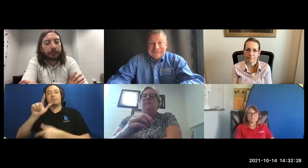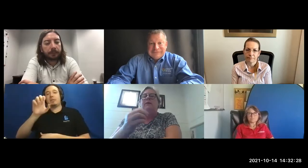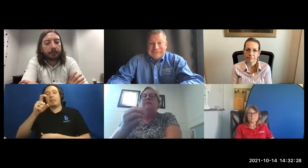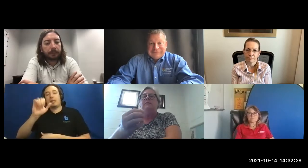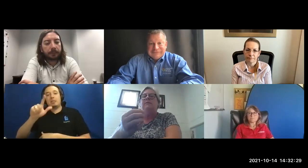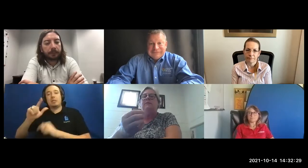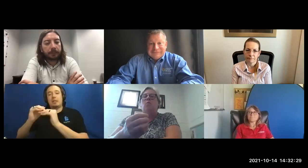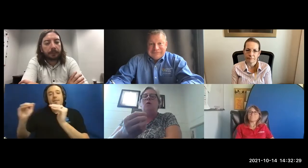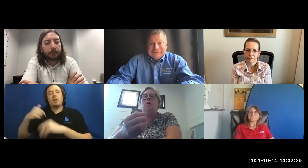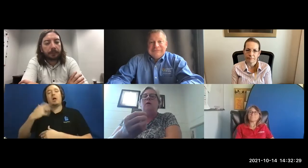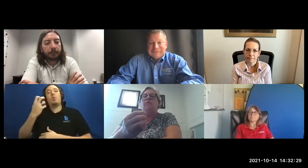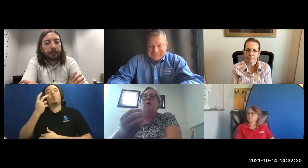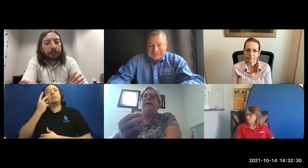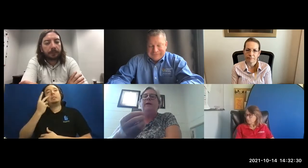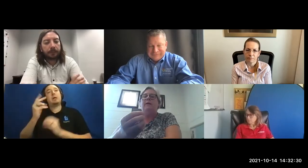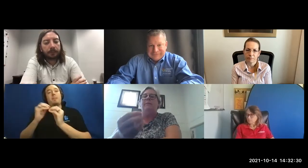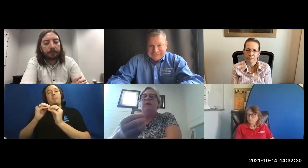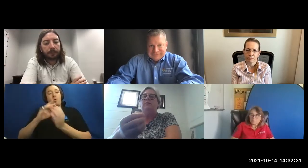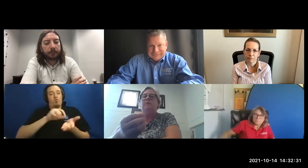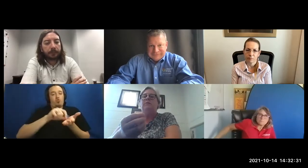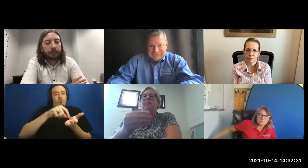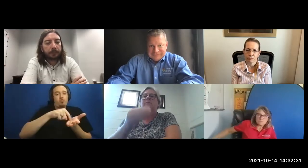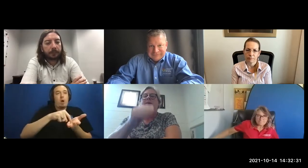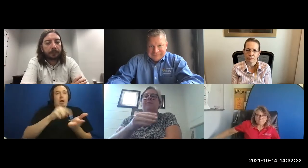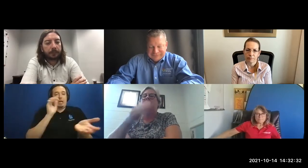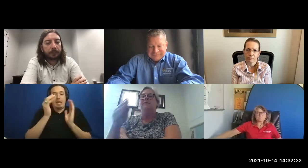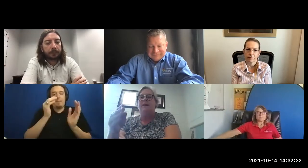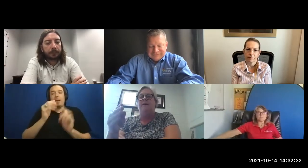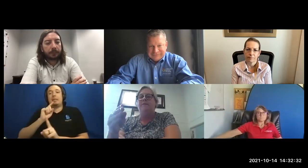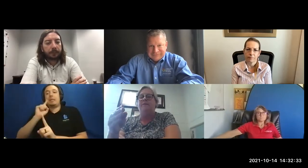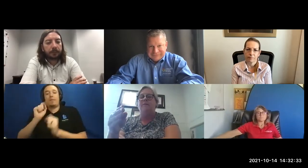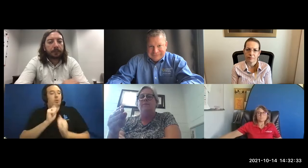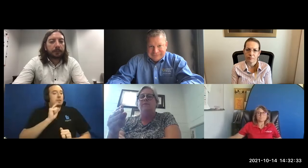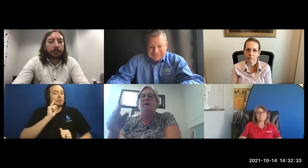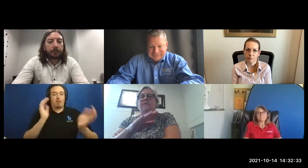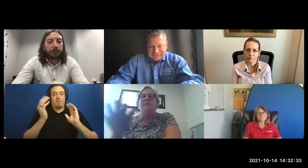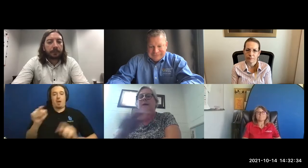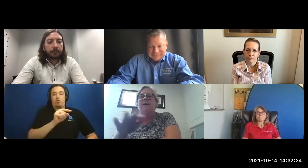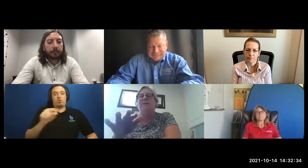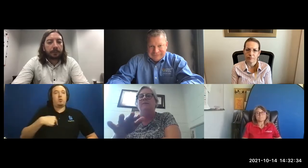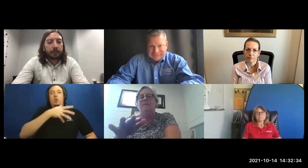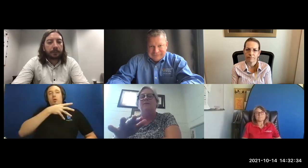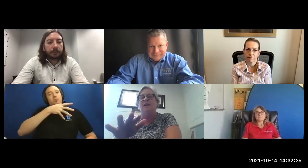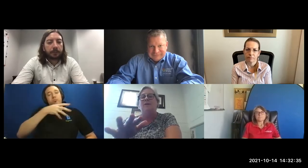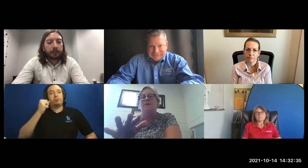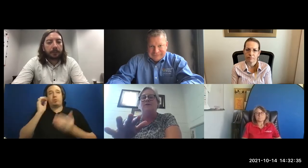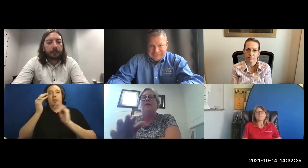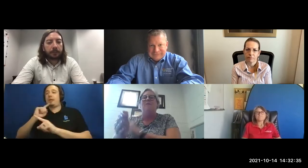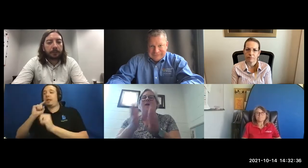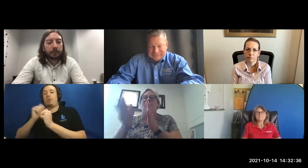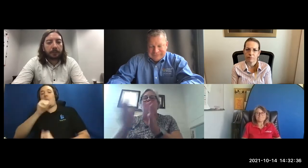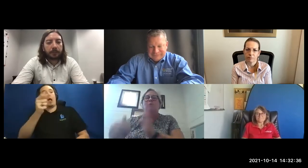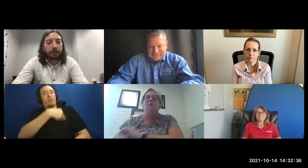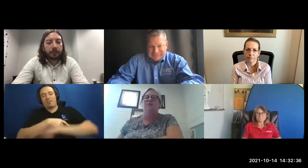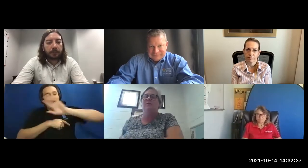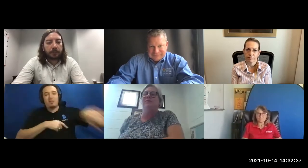but I would like to see some more of writing comparisons from deaf to deaf. I'm tired of comparing deaf to others. I don't